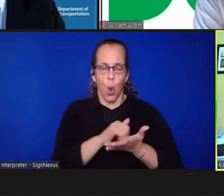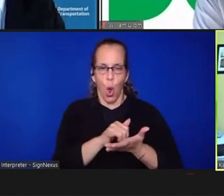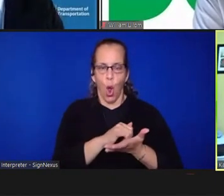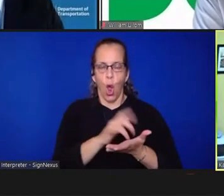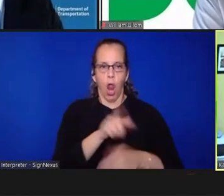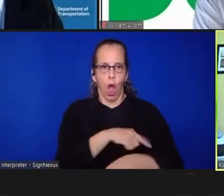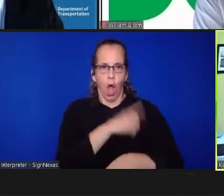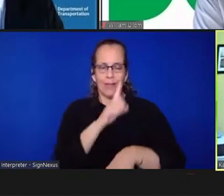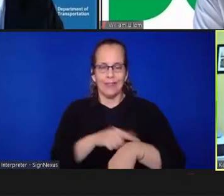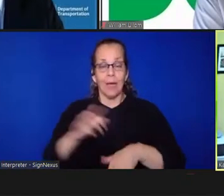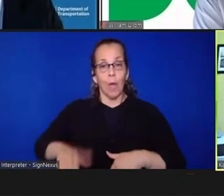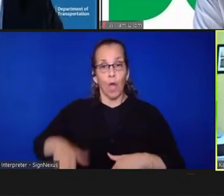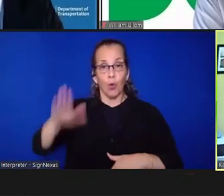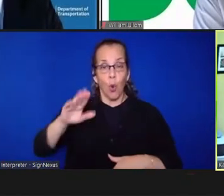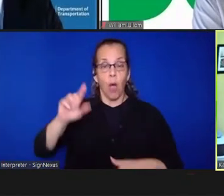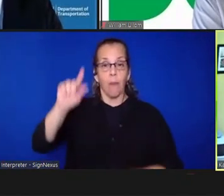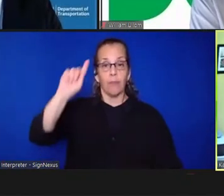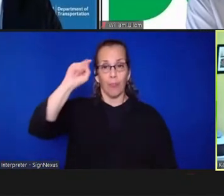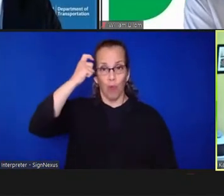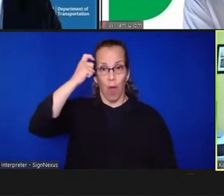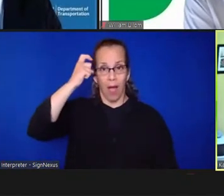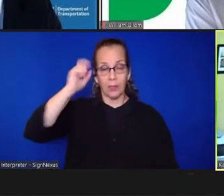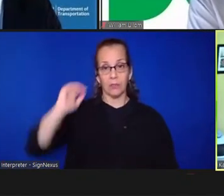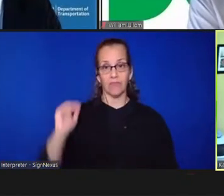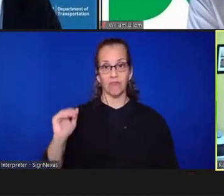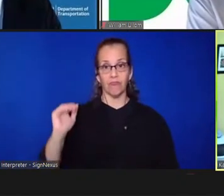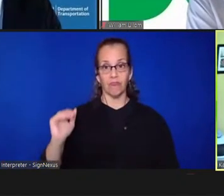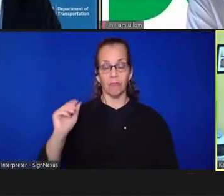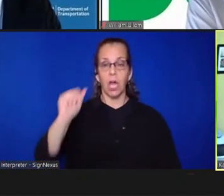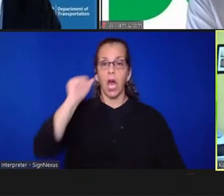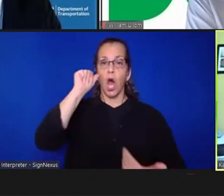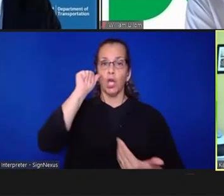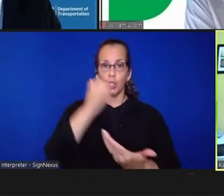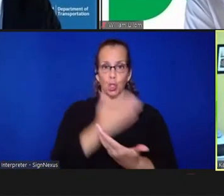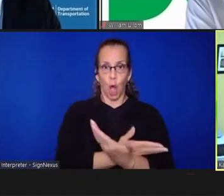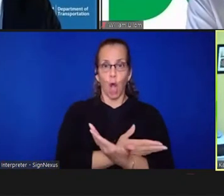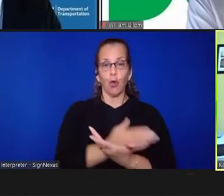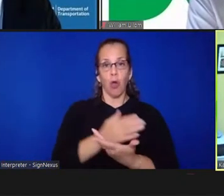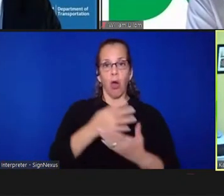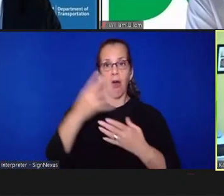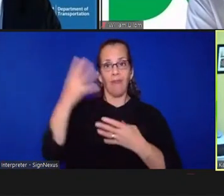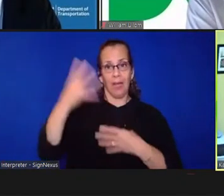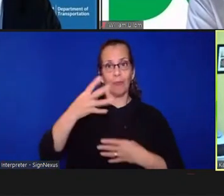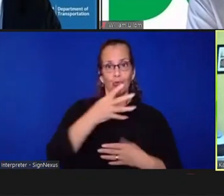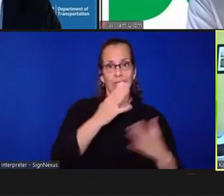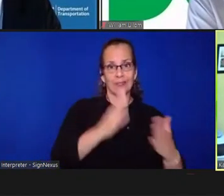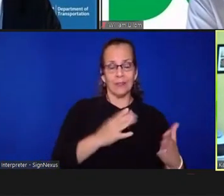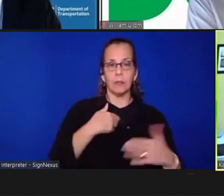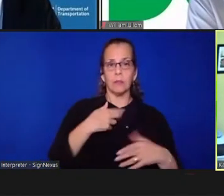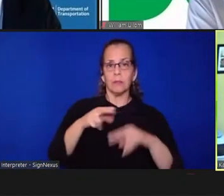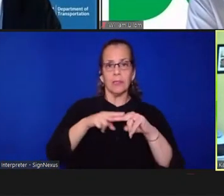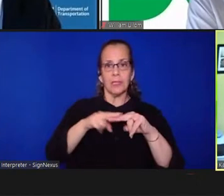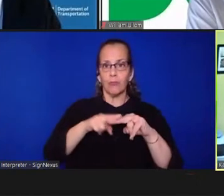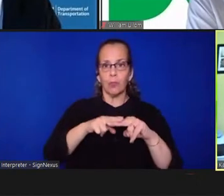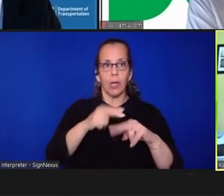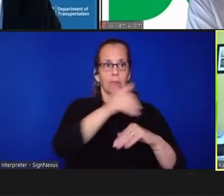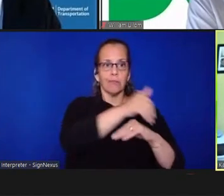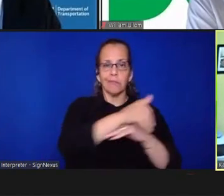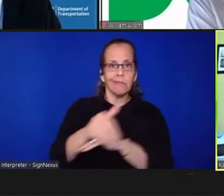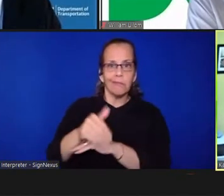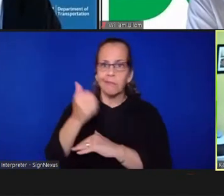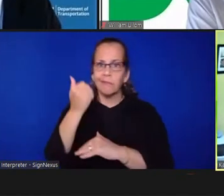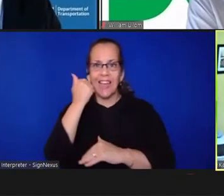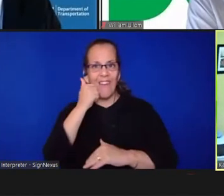in the Bronx as a child's uh daughter of an immigrant and I used to ride the Subways day or night but we're going